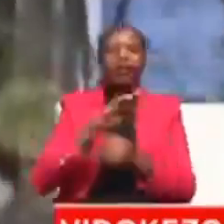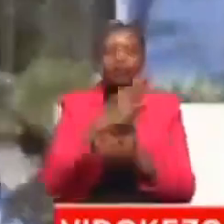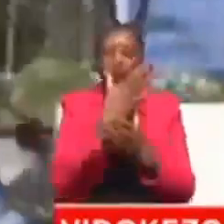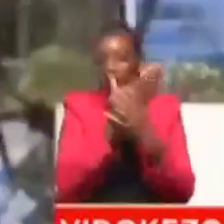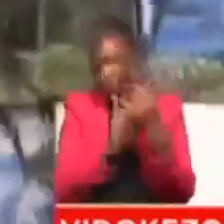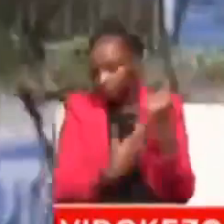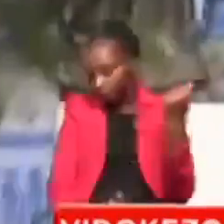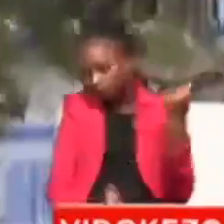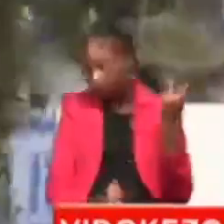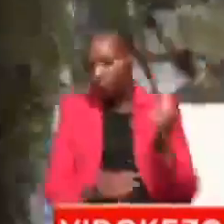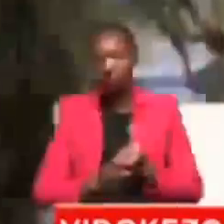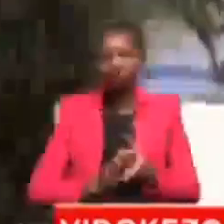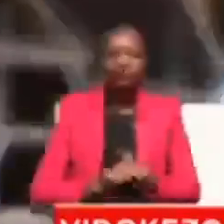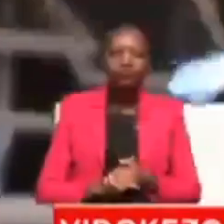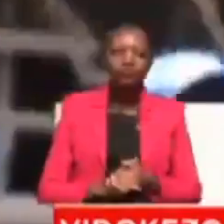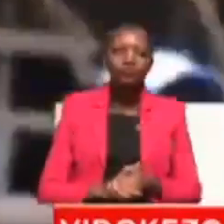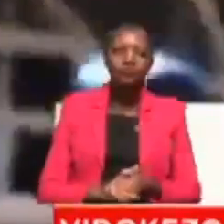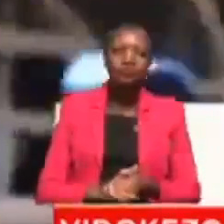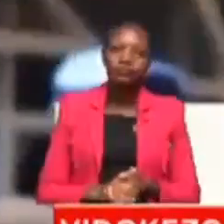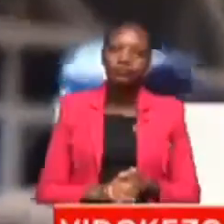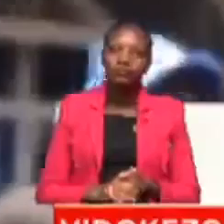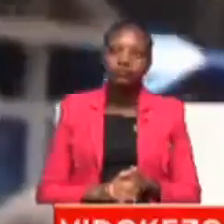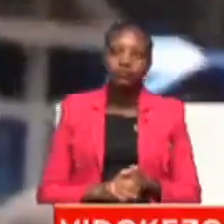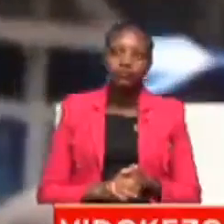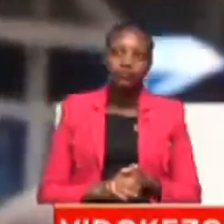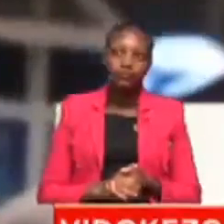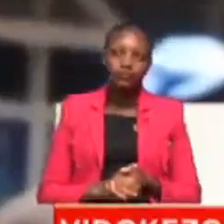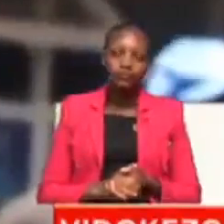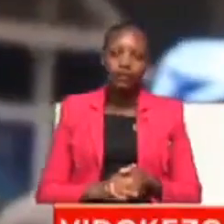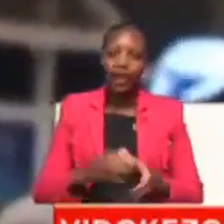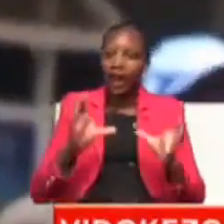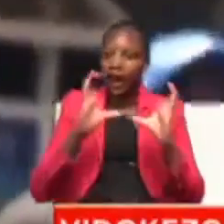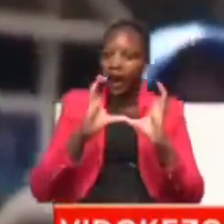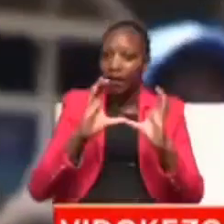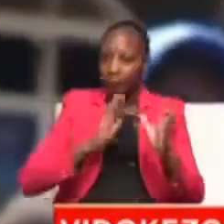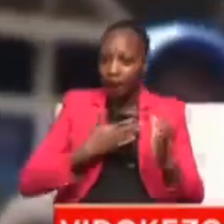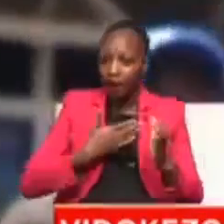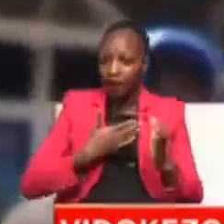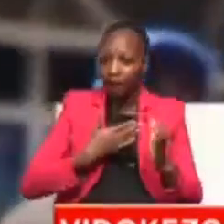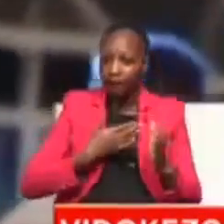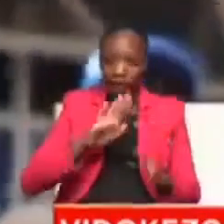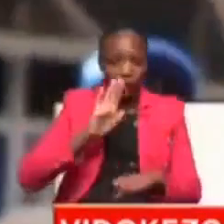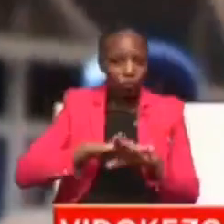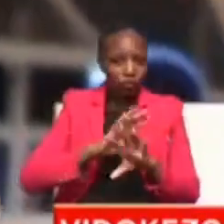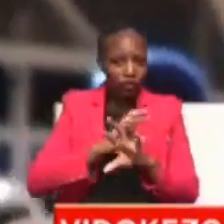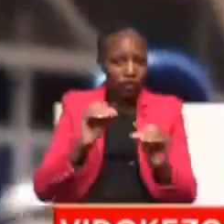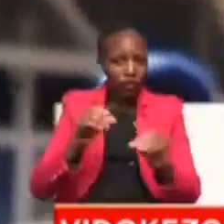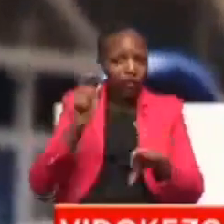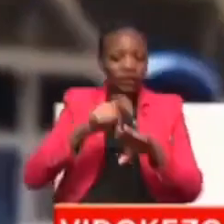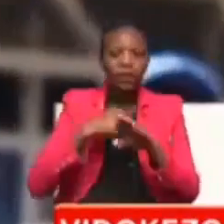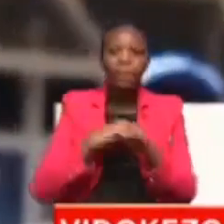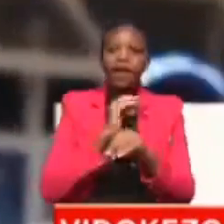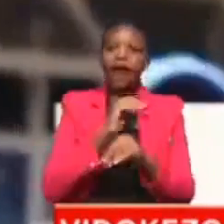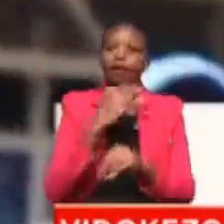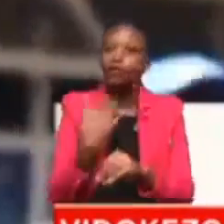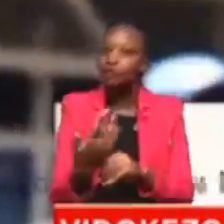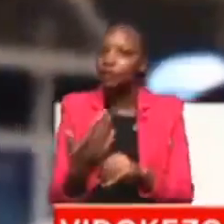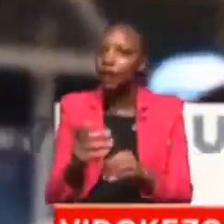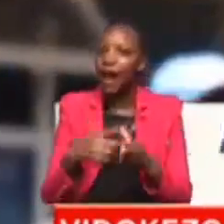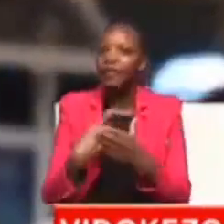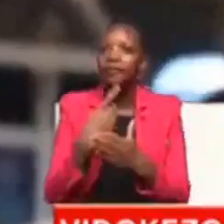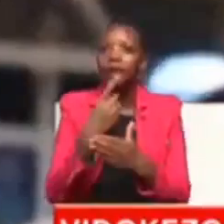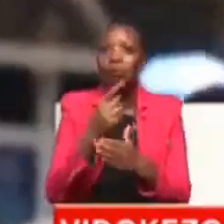naye mkurugenzi. Happened that my card expired around 3 months ago. When I requested for a form for renewal, I was told there are no